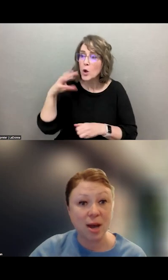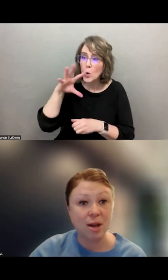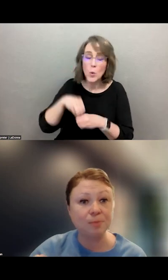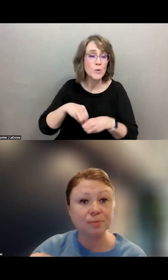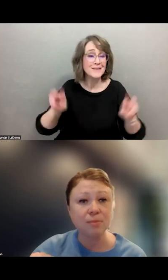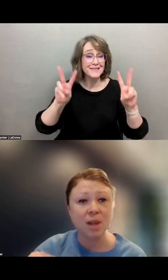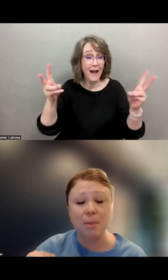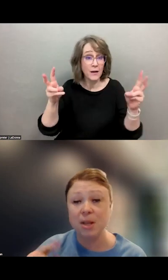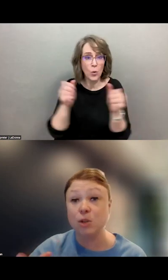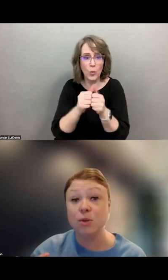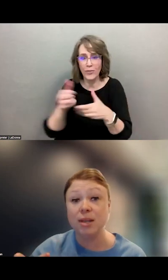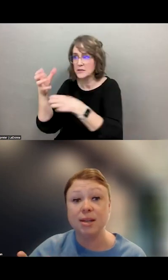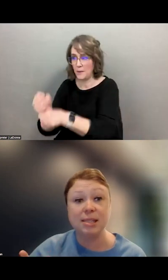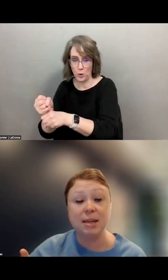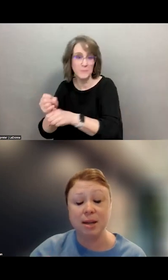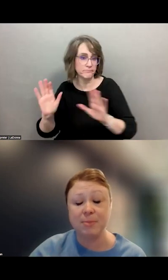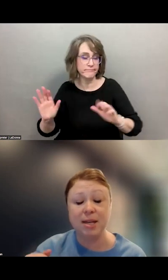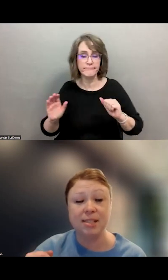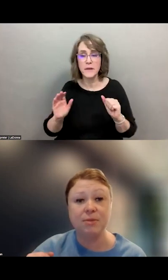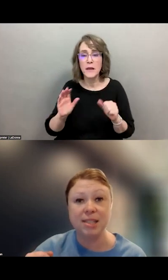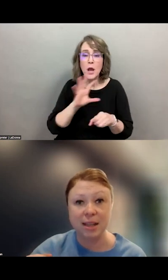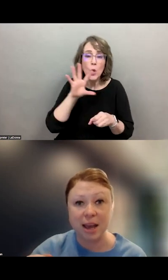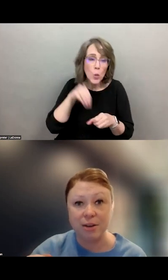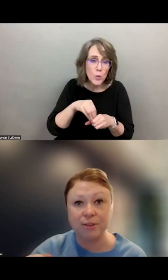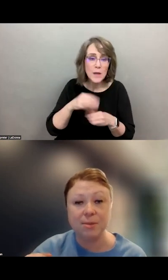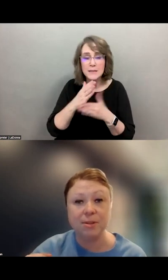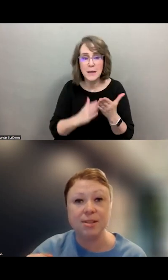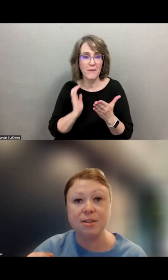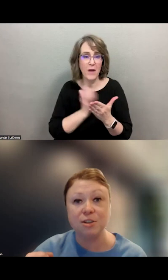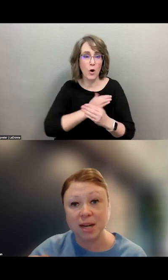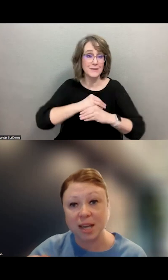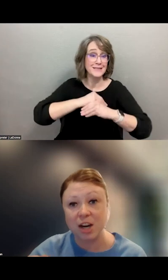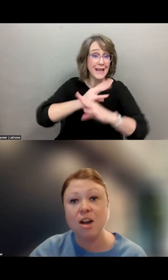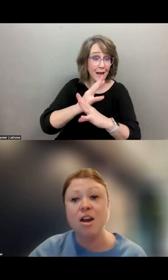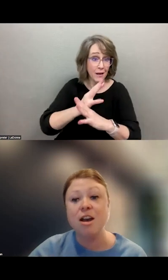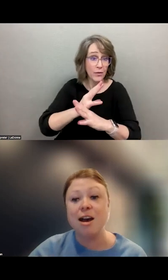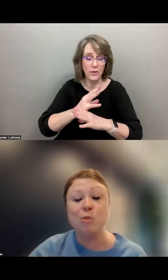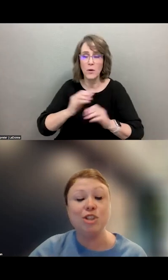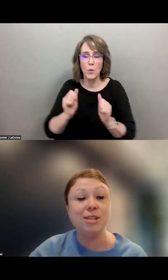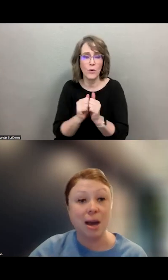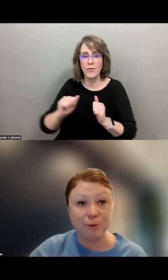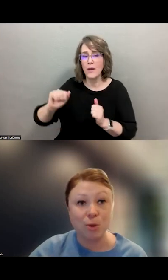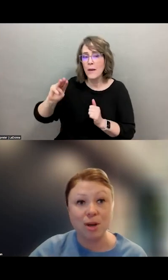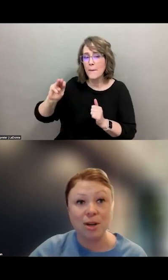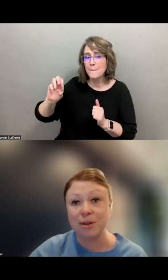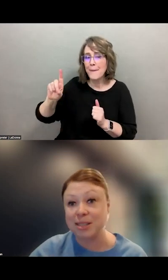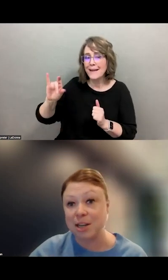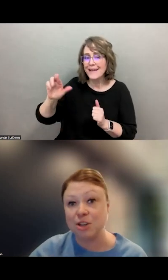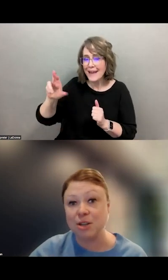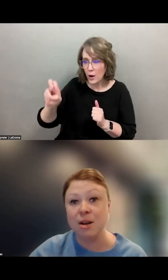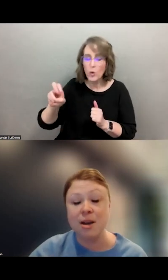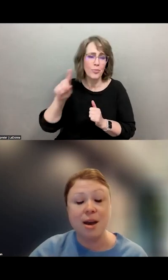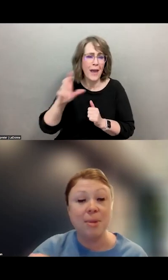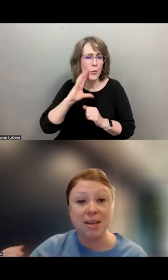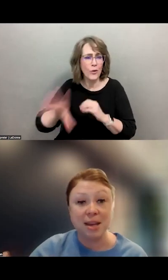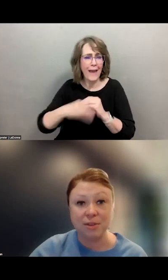as well, including expanding some of the telehealth flexibilities under Medicare, which is up for another